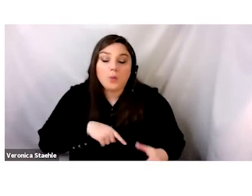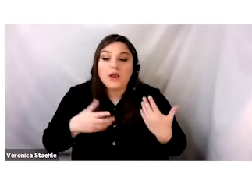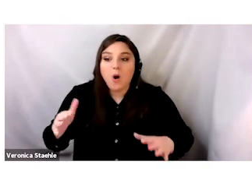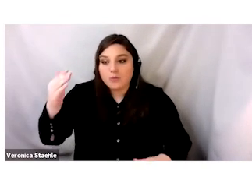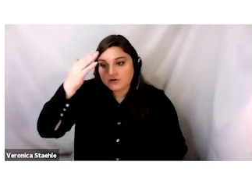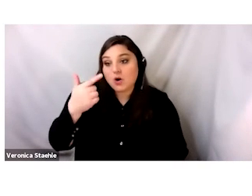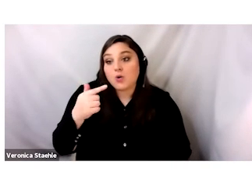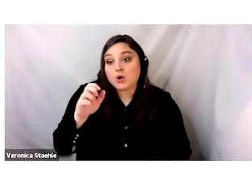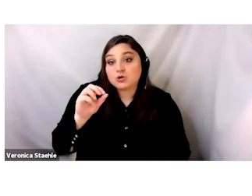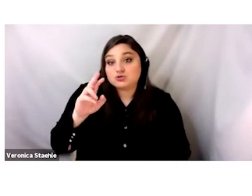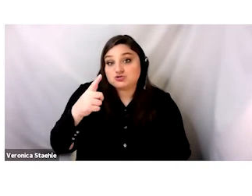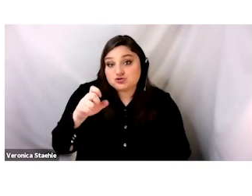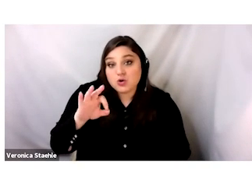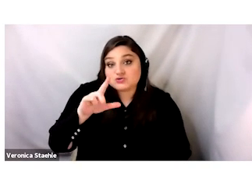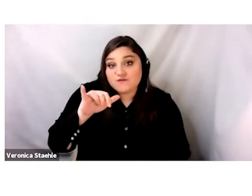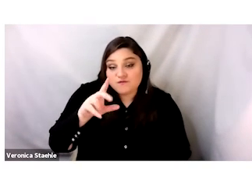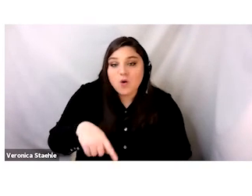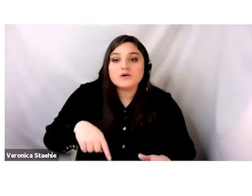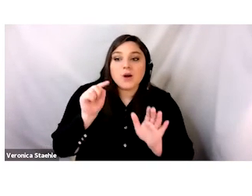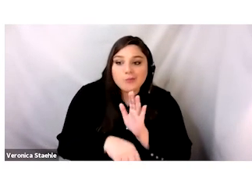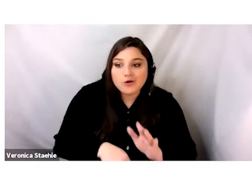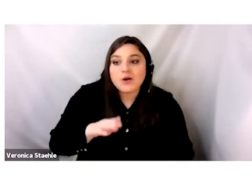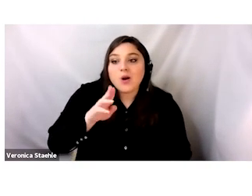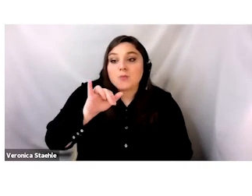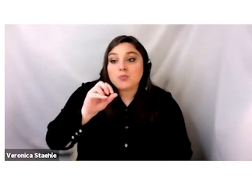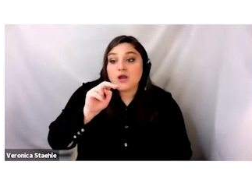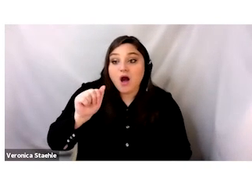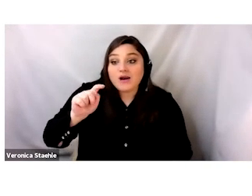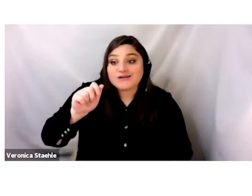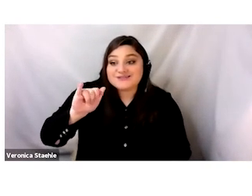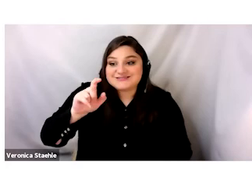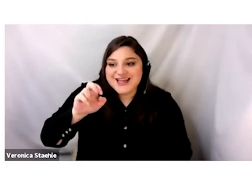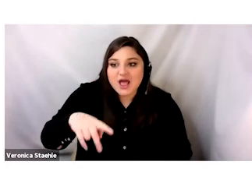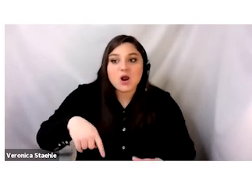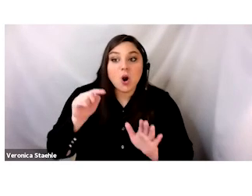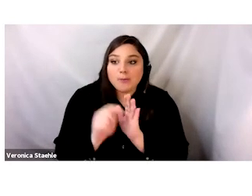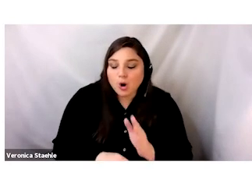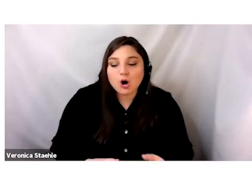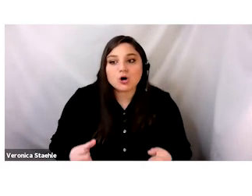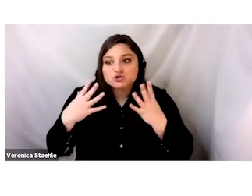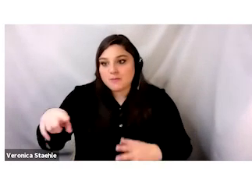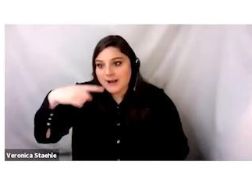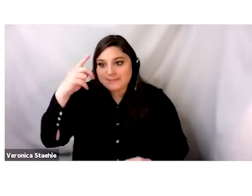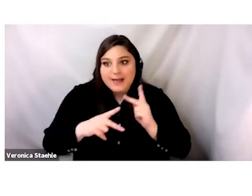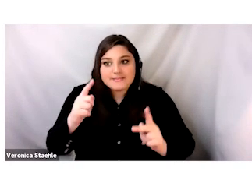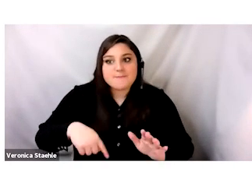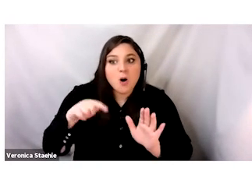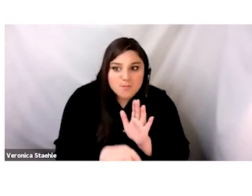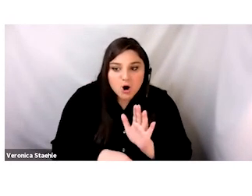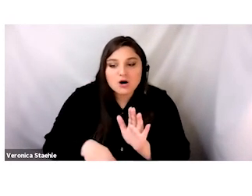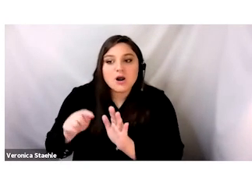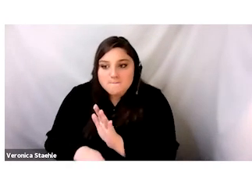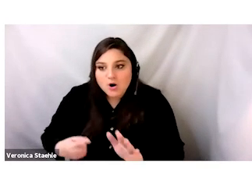was murdered, Breonna Taylor, Tony McDade, like there were so many Black people that were murdered, and we are seeing now